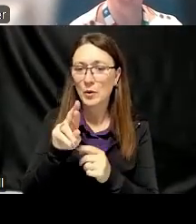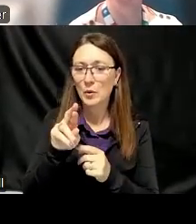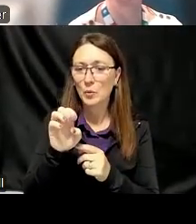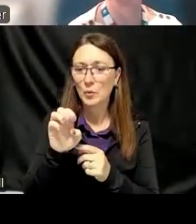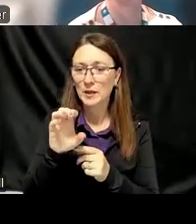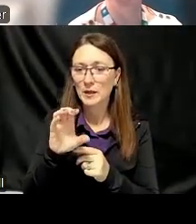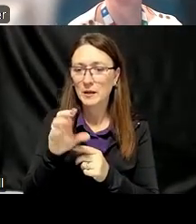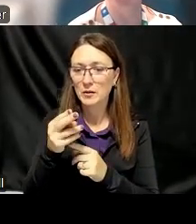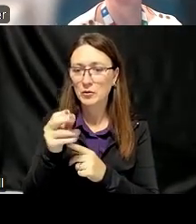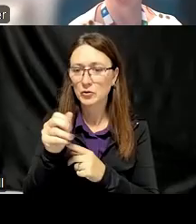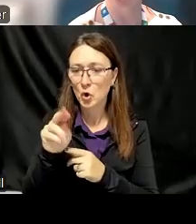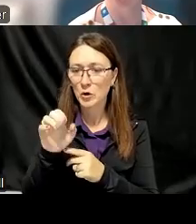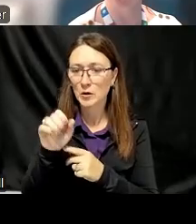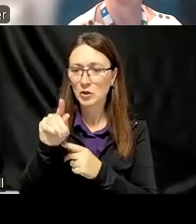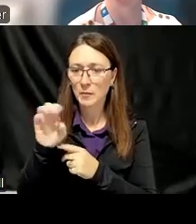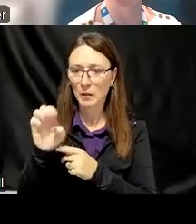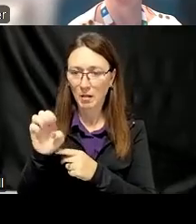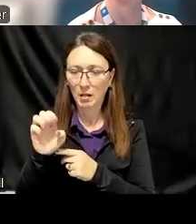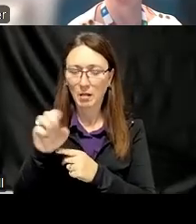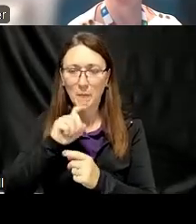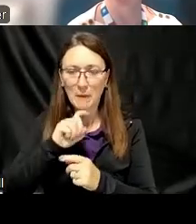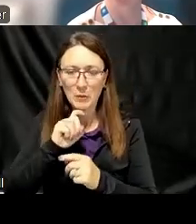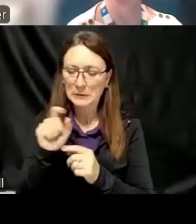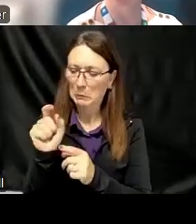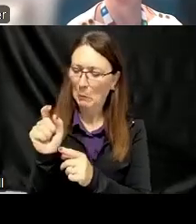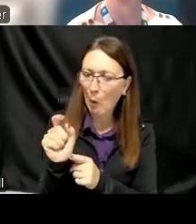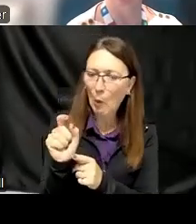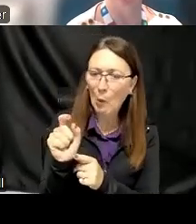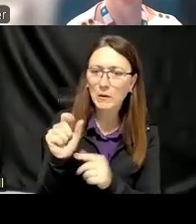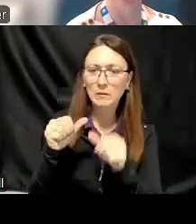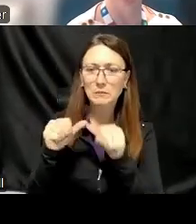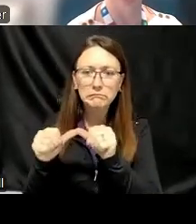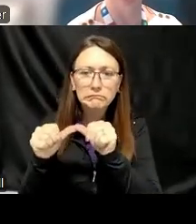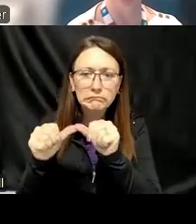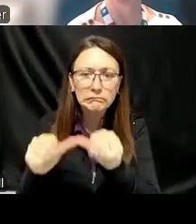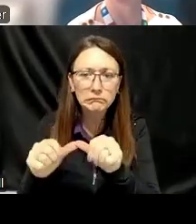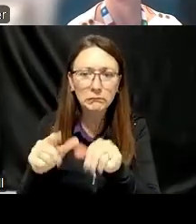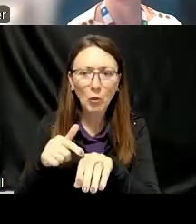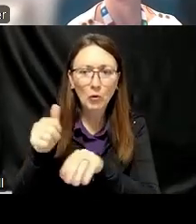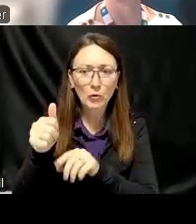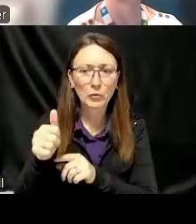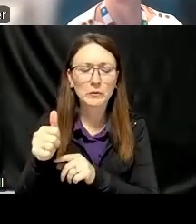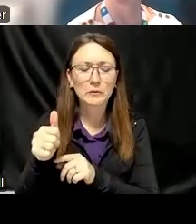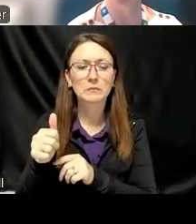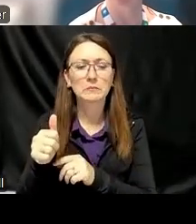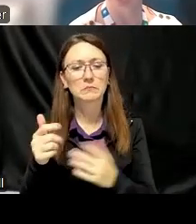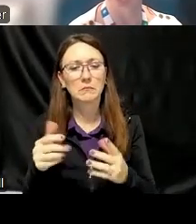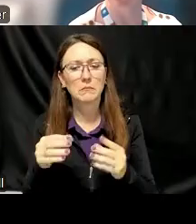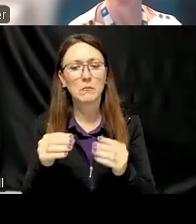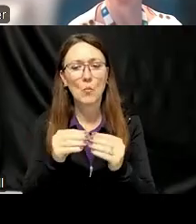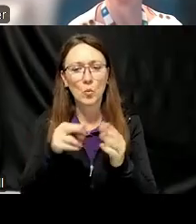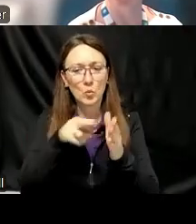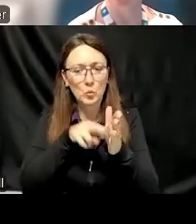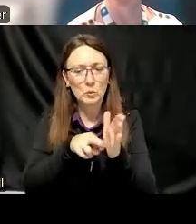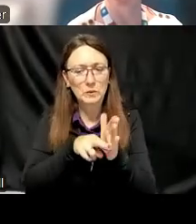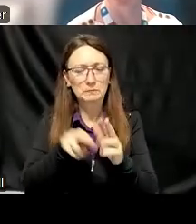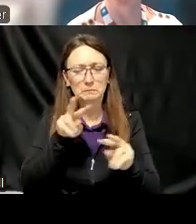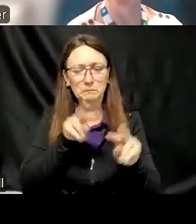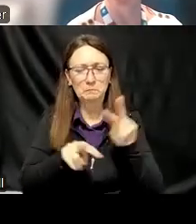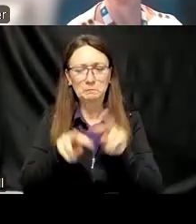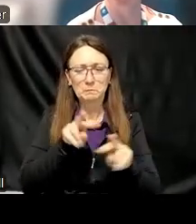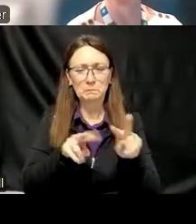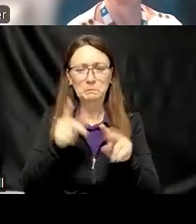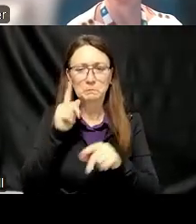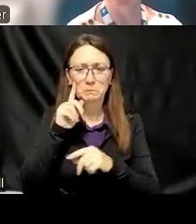now. They're smaller and they're lasting longer. And there's lots more research being done to look at